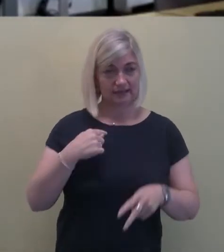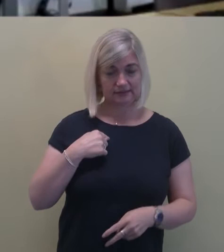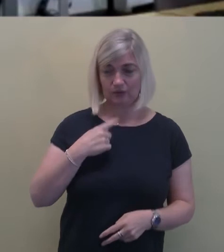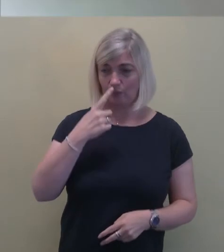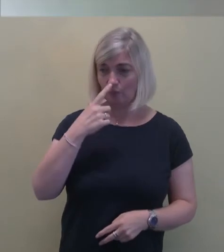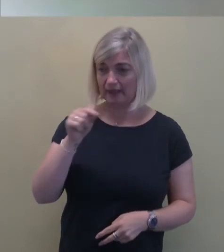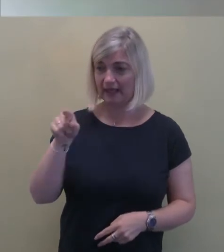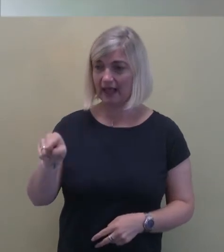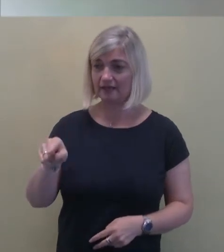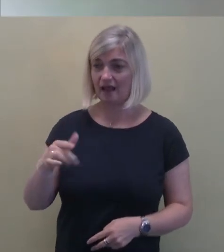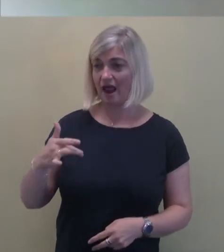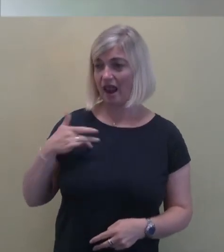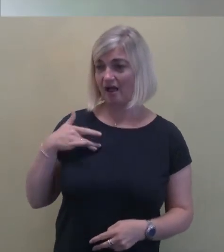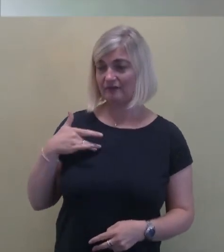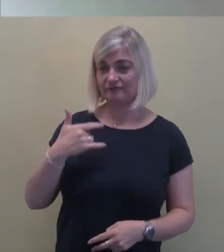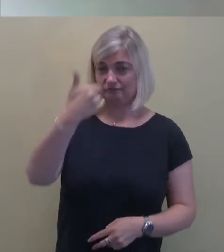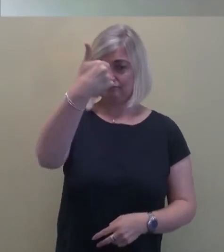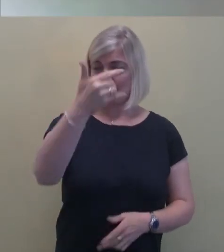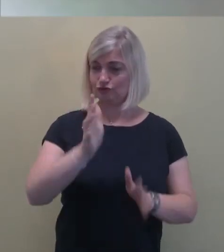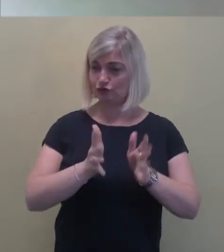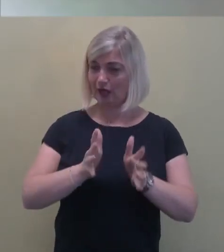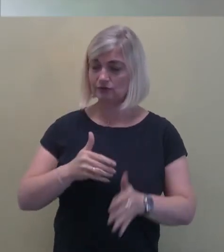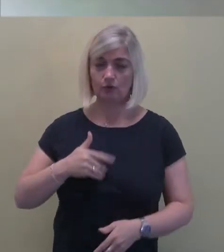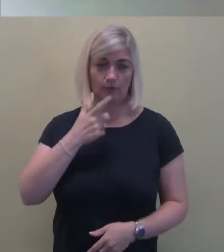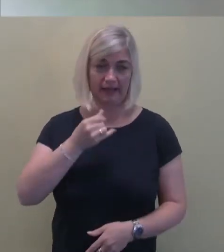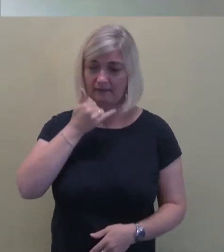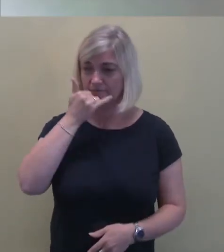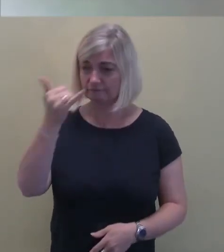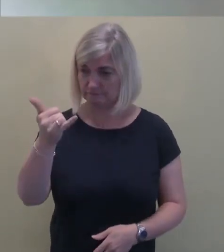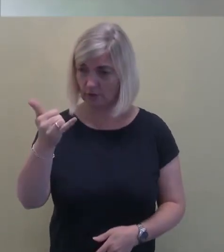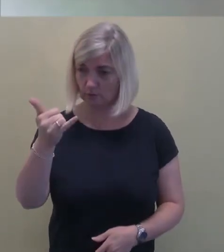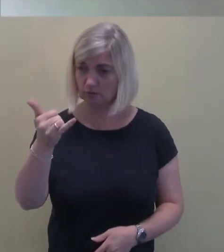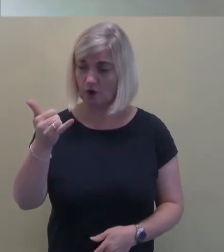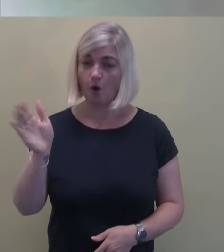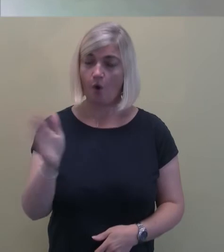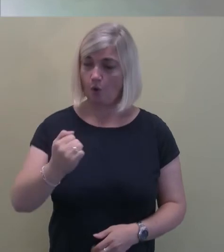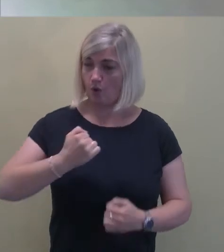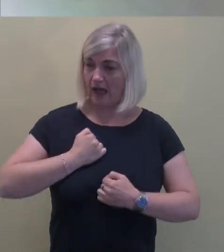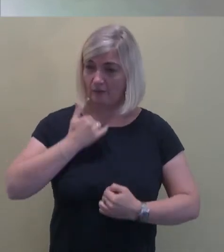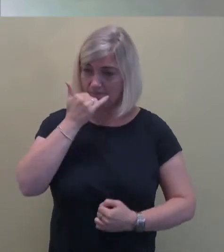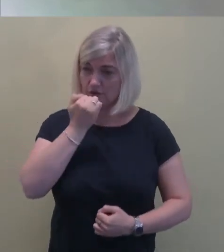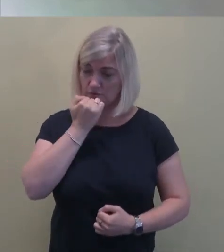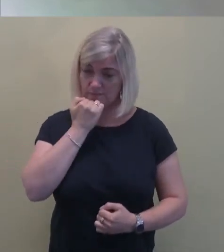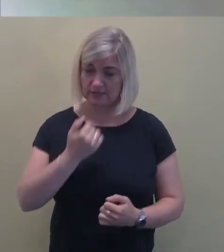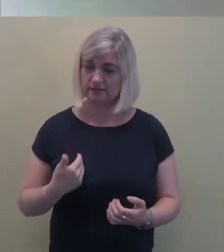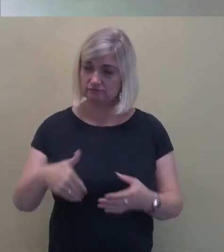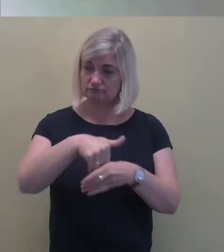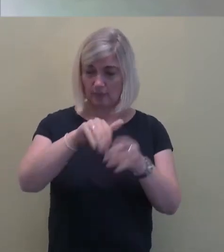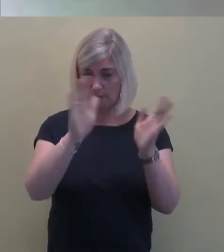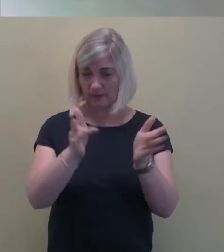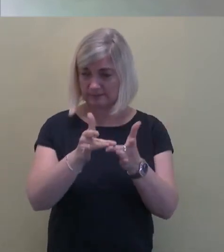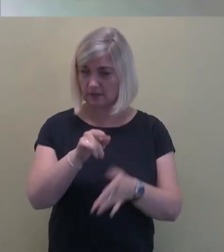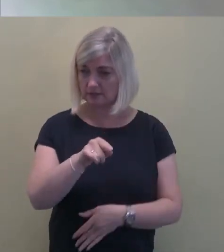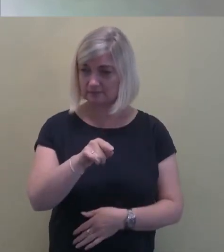there? We have a student finance department, and again, on the website, which is where all the information is, there is a section